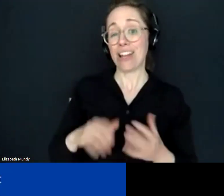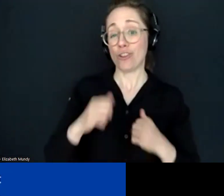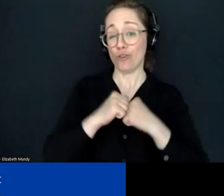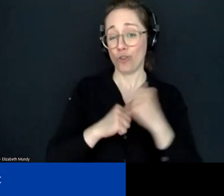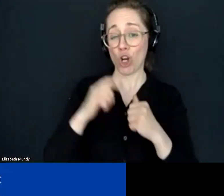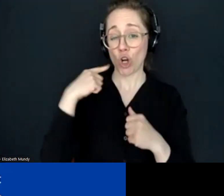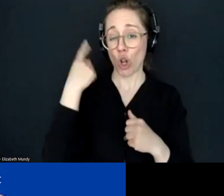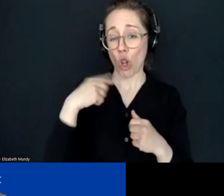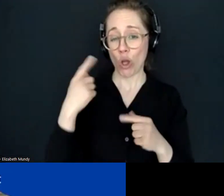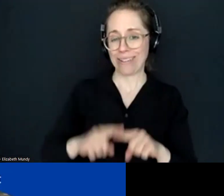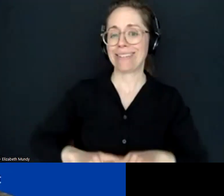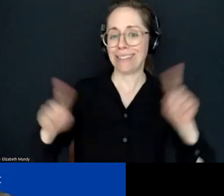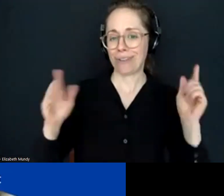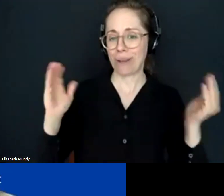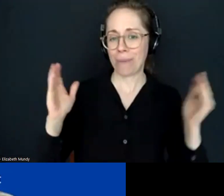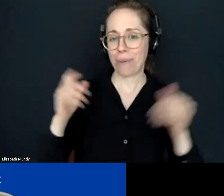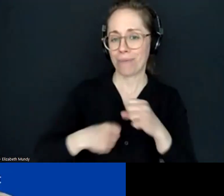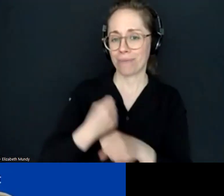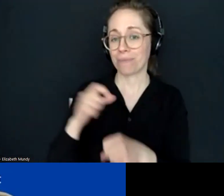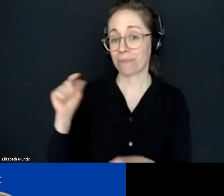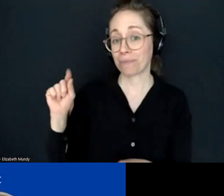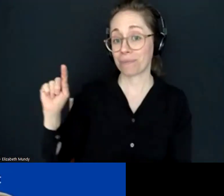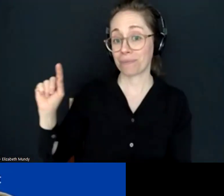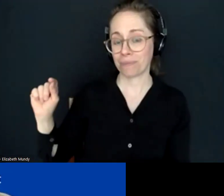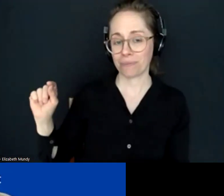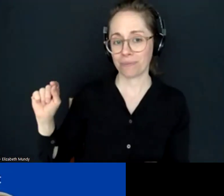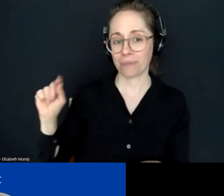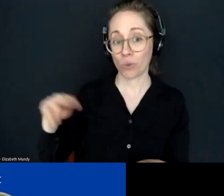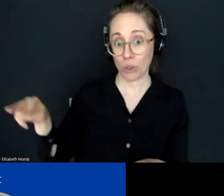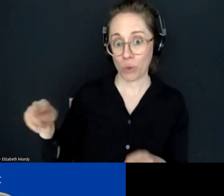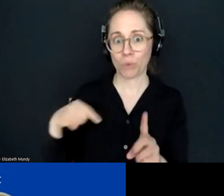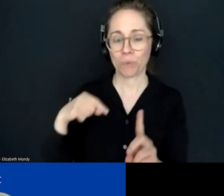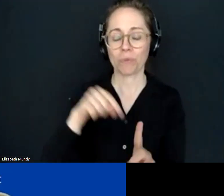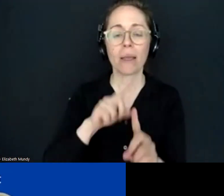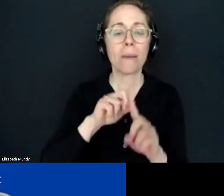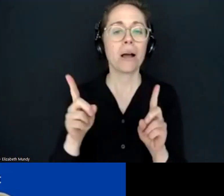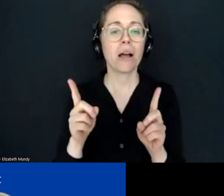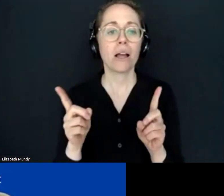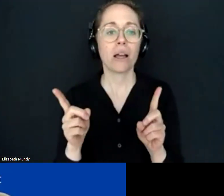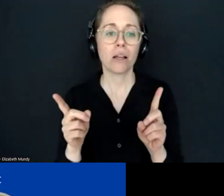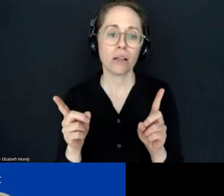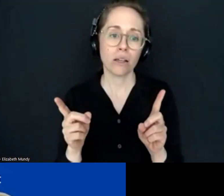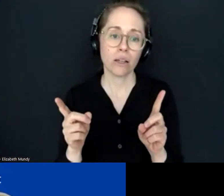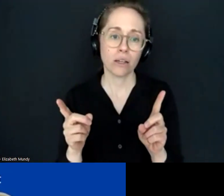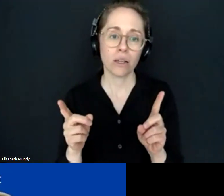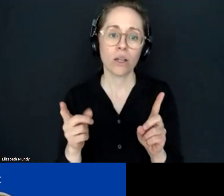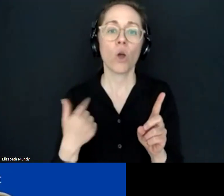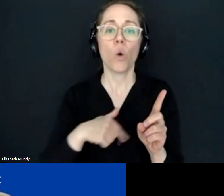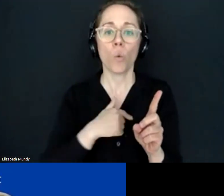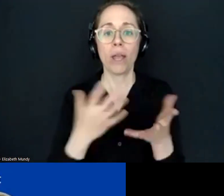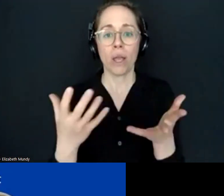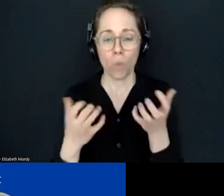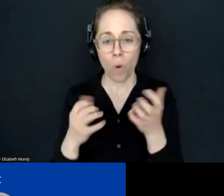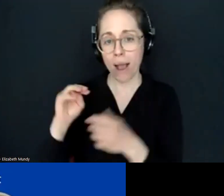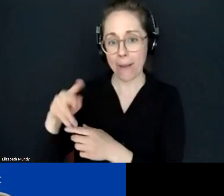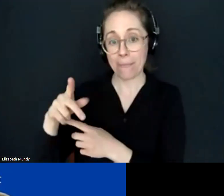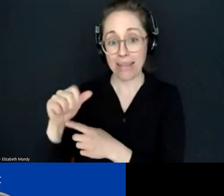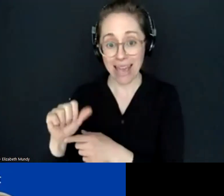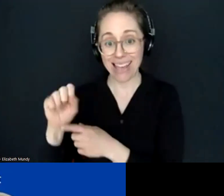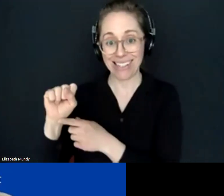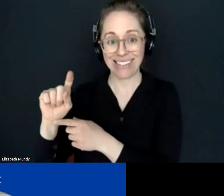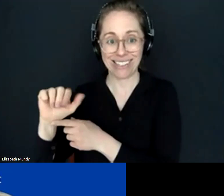did in 2022, but we're still getting to that core of hearing directly from MPA Stakeholder Committee members, as